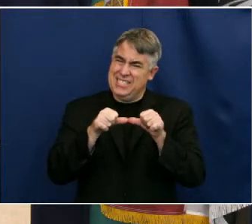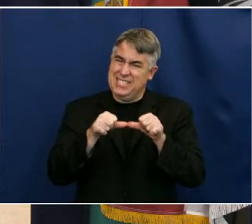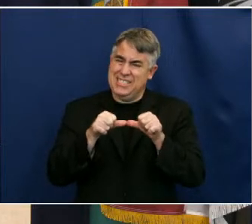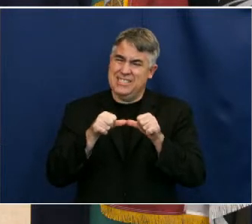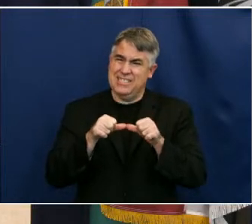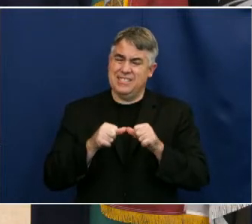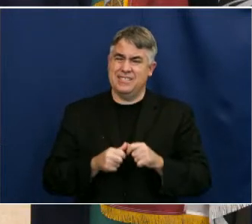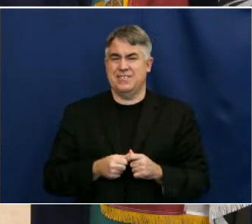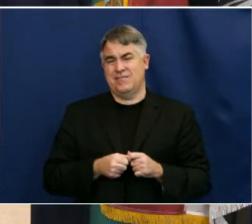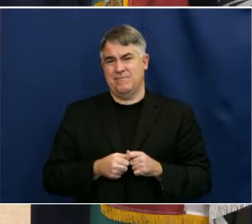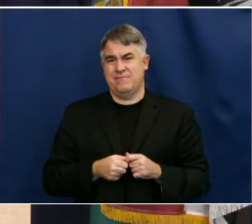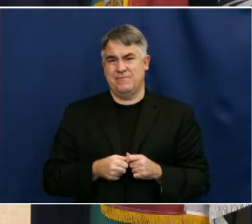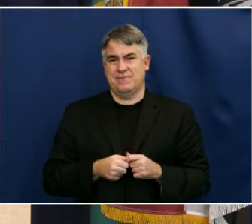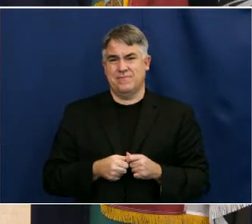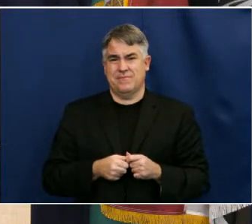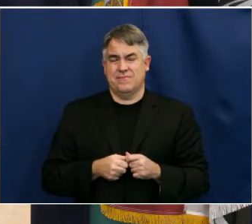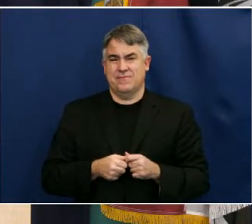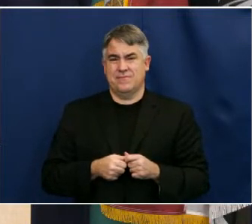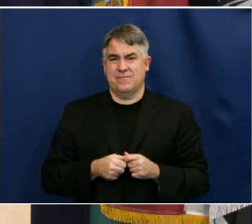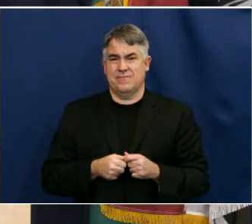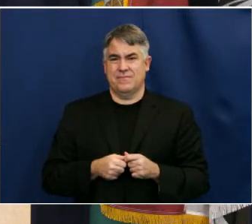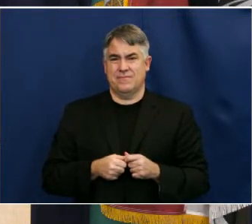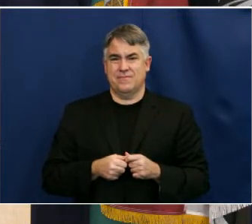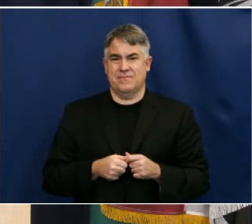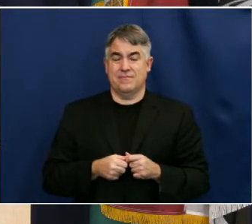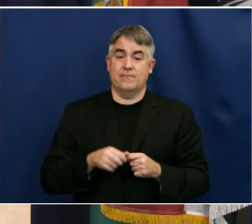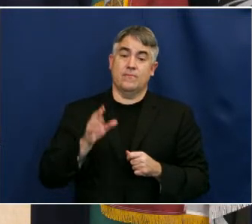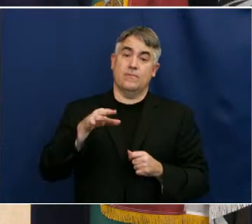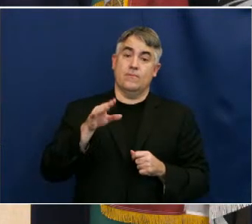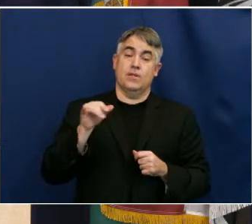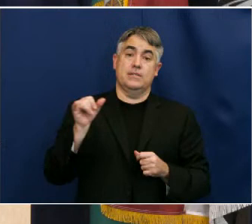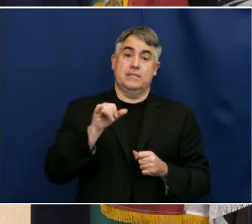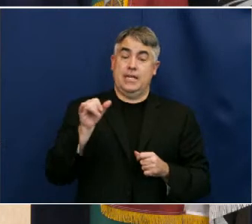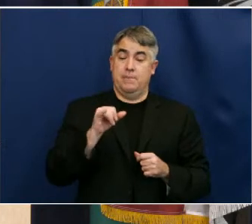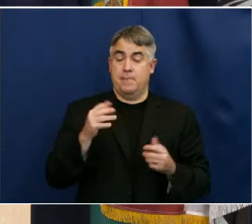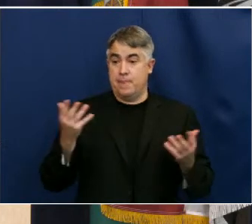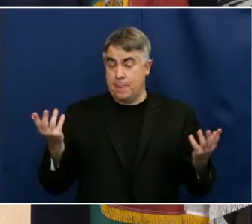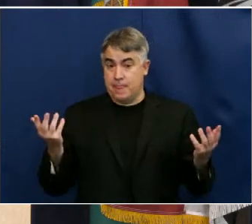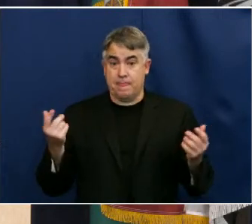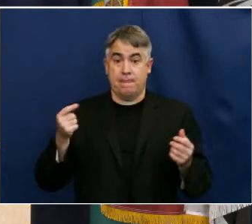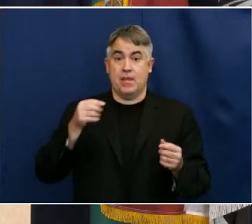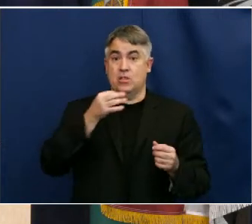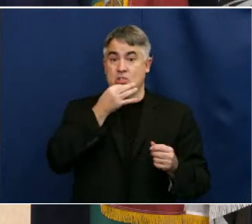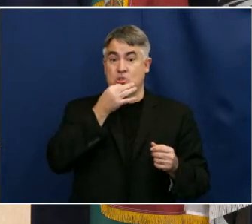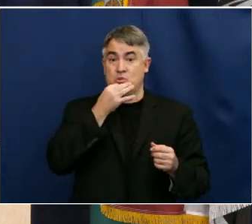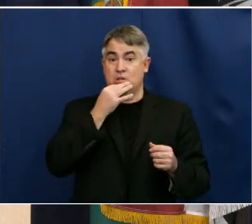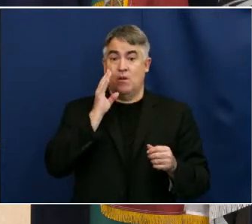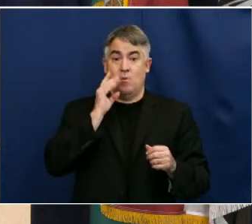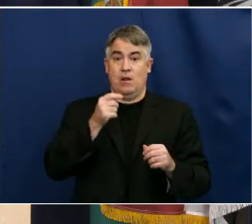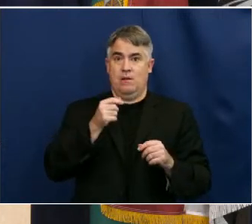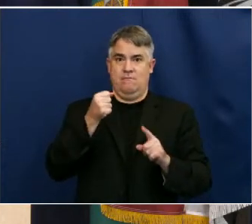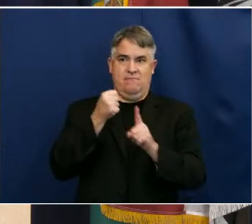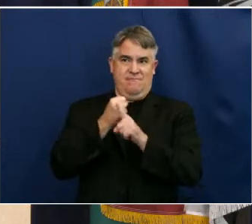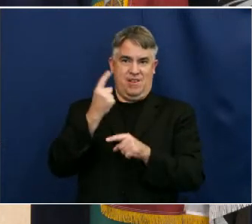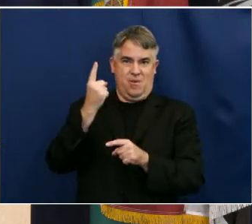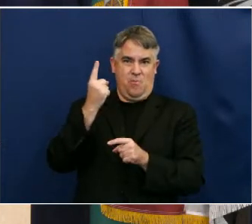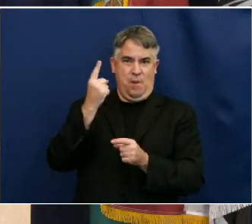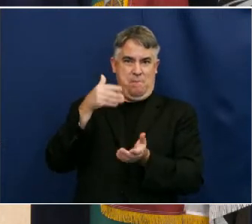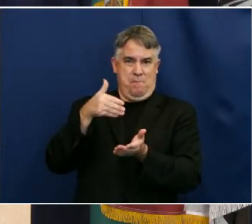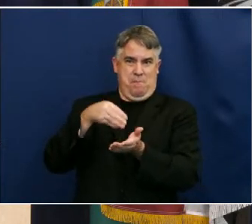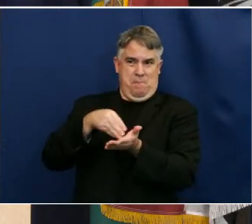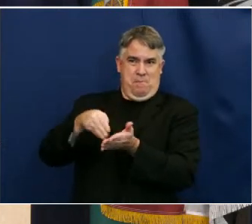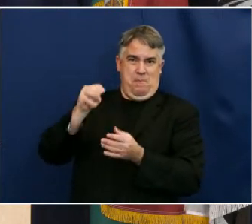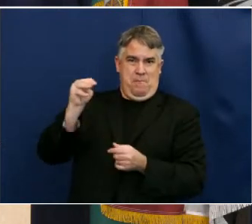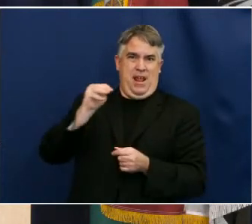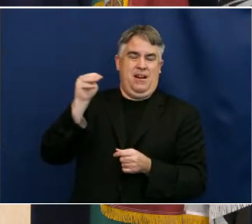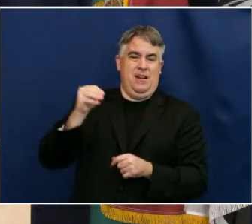and steady way. We are also nearing the milestone of administering our 1 millionth vaccine in San Diego County, but